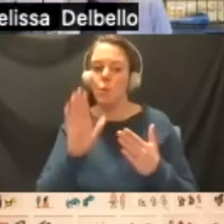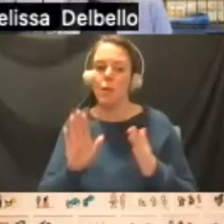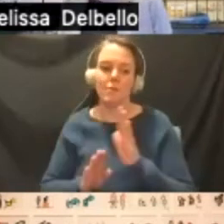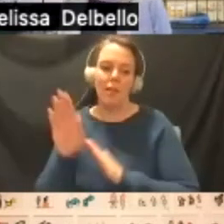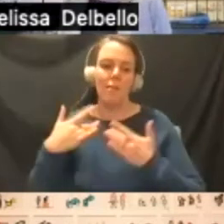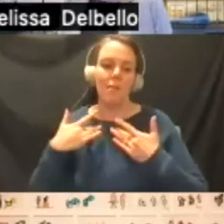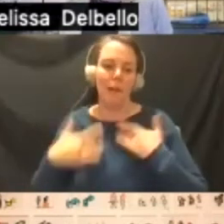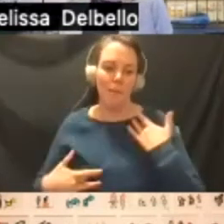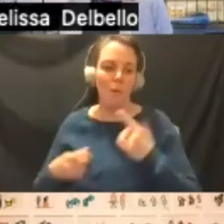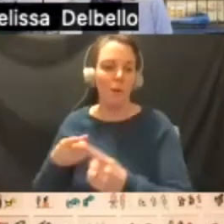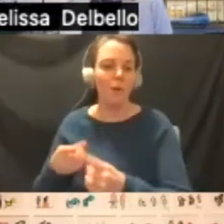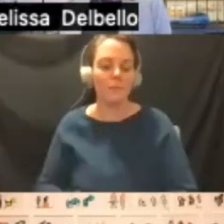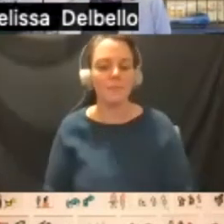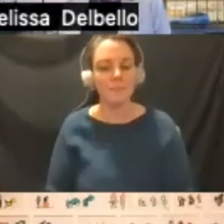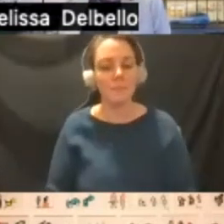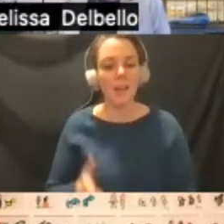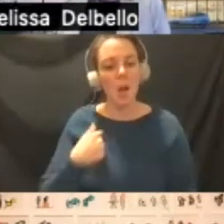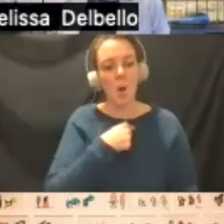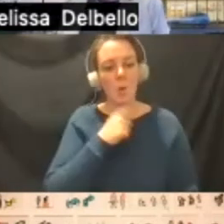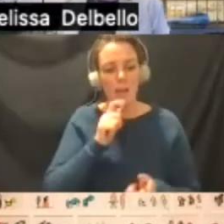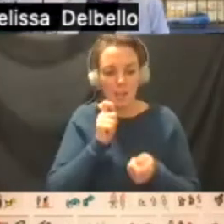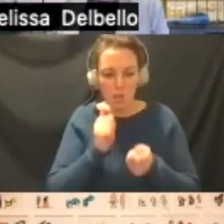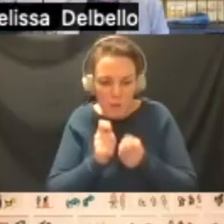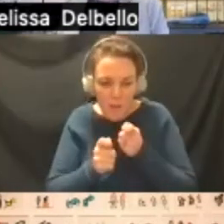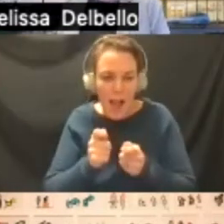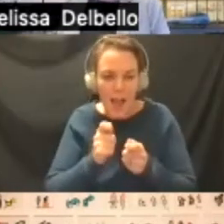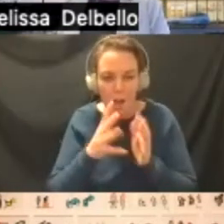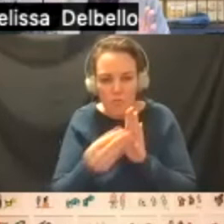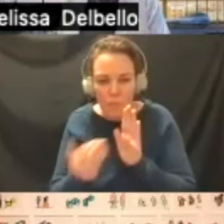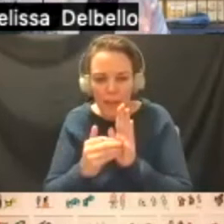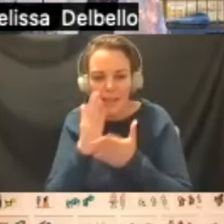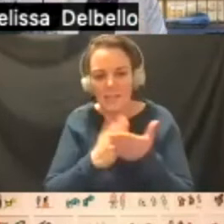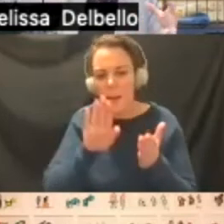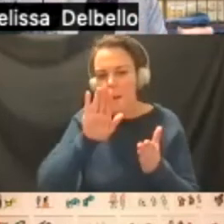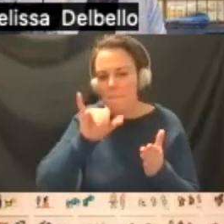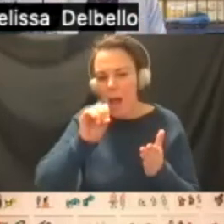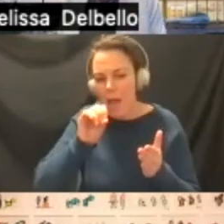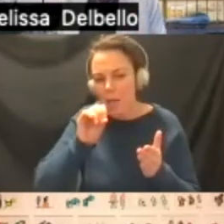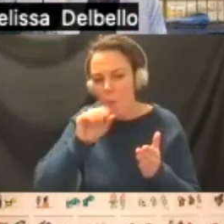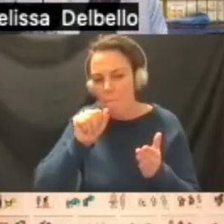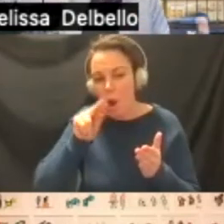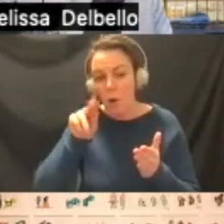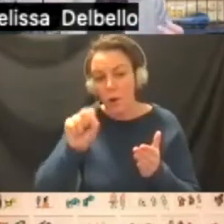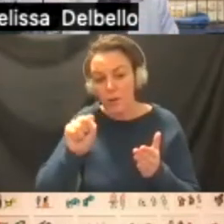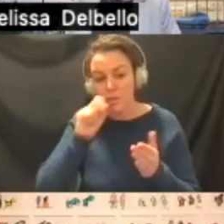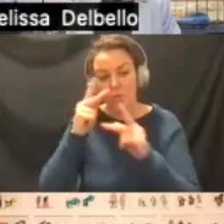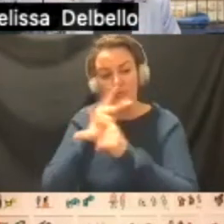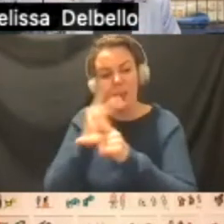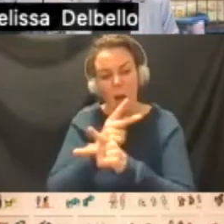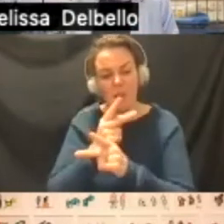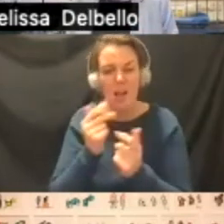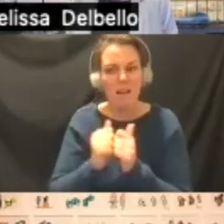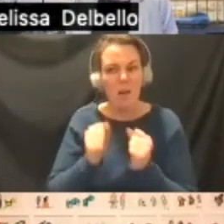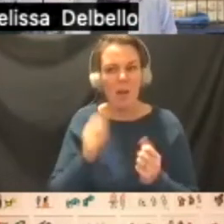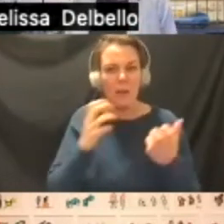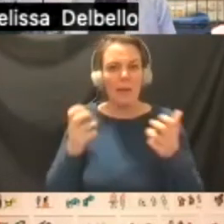disorder. And we need to refine, replicate some of the biomarkers to go on to figure out how do we combine some